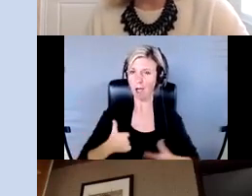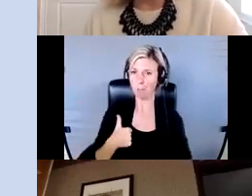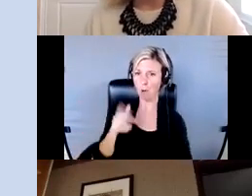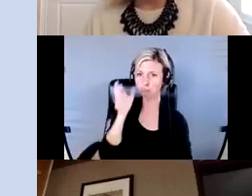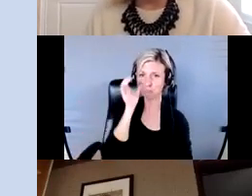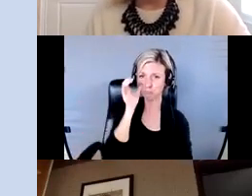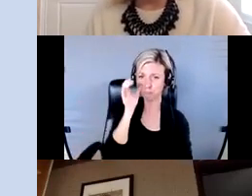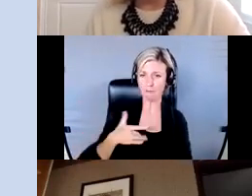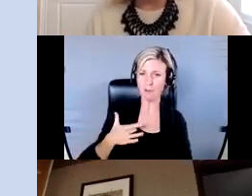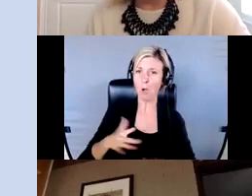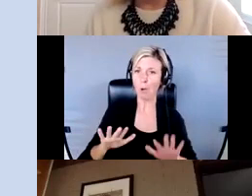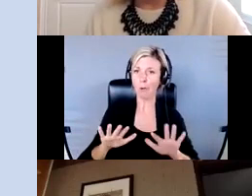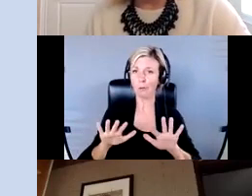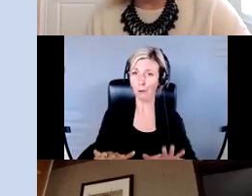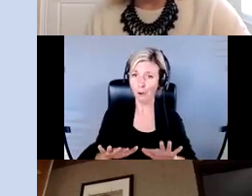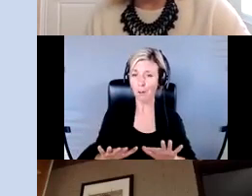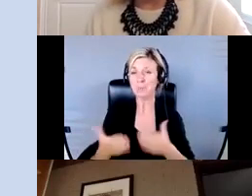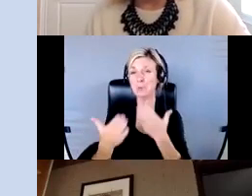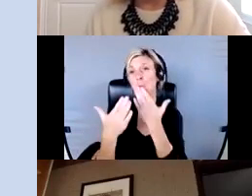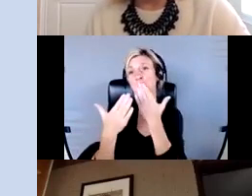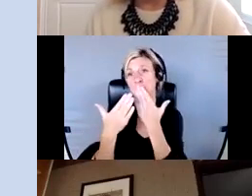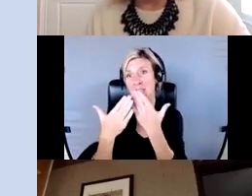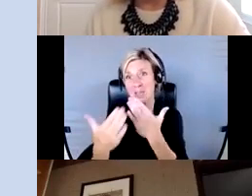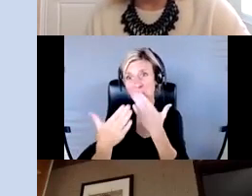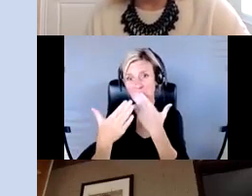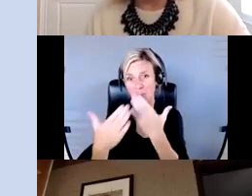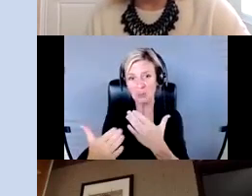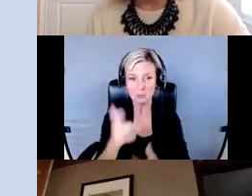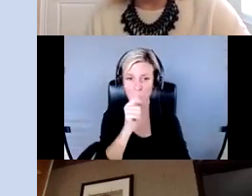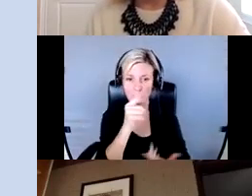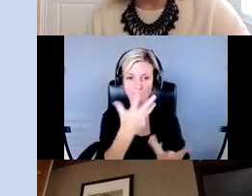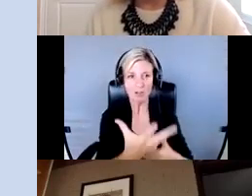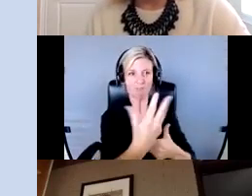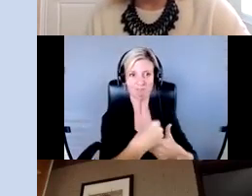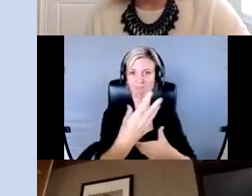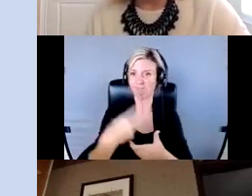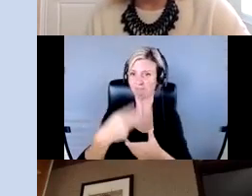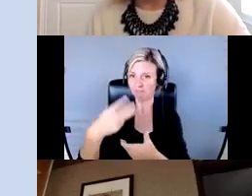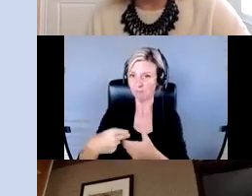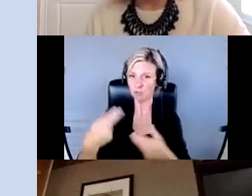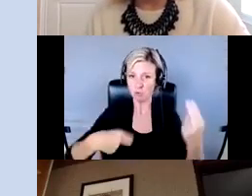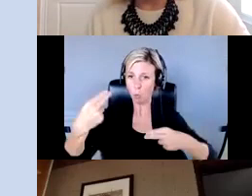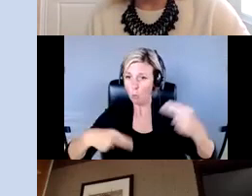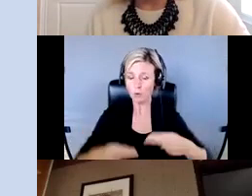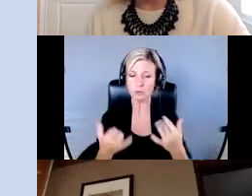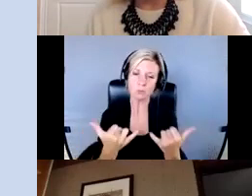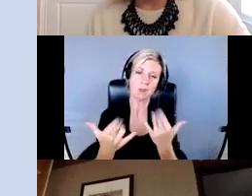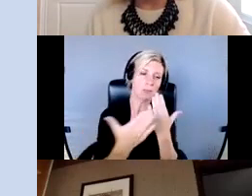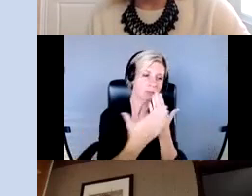on a personal level, thank you. And everyone that attended today, I want to take the opportunity to thank you very much